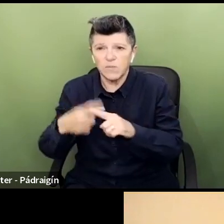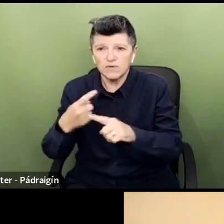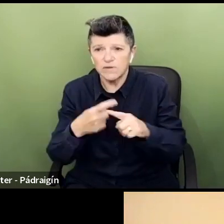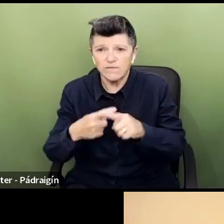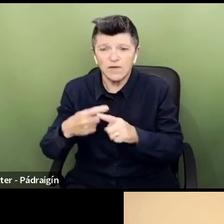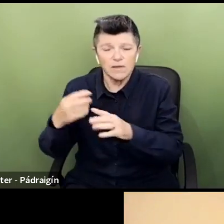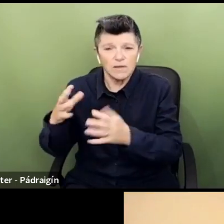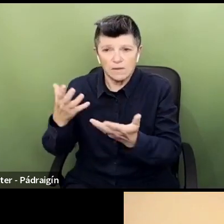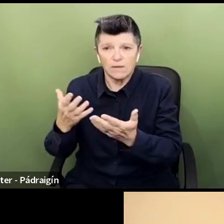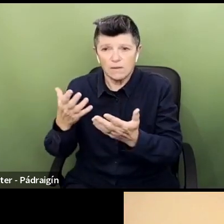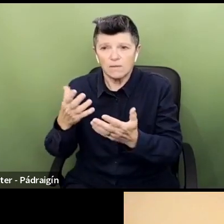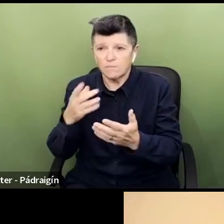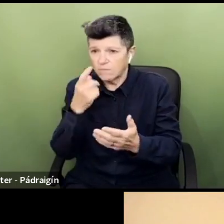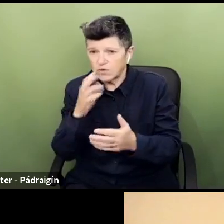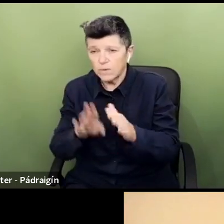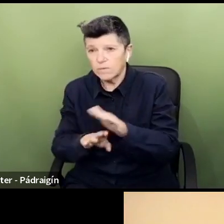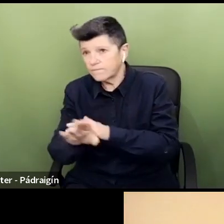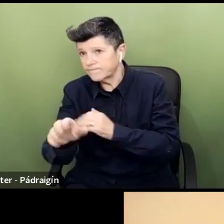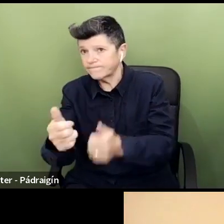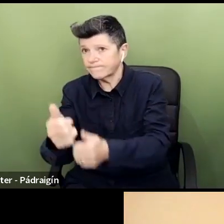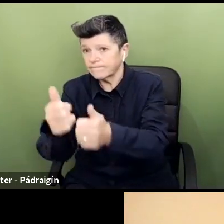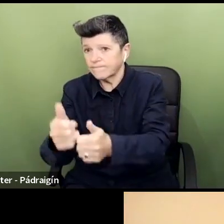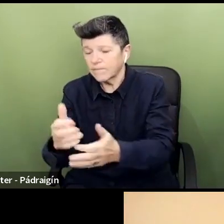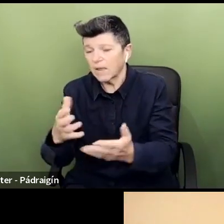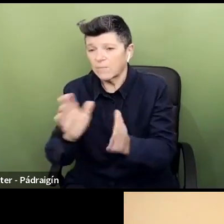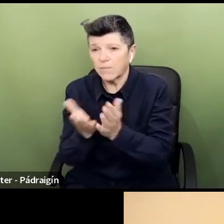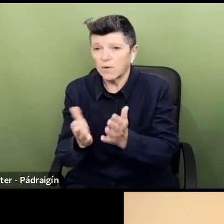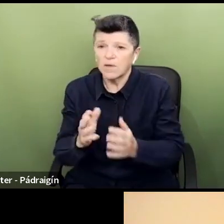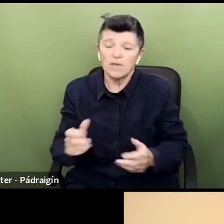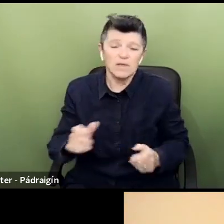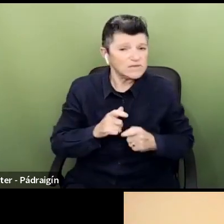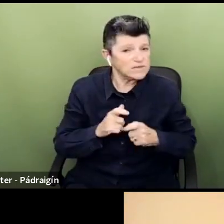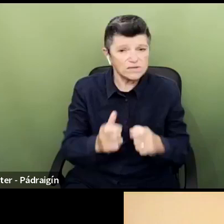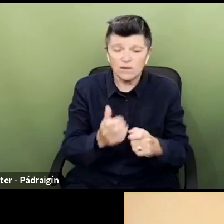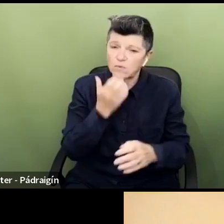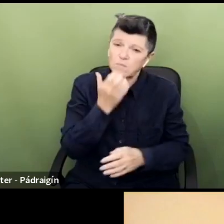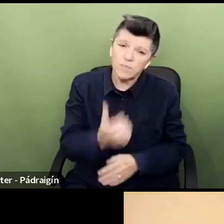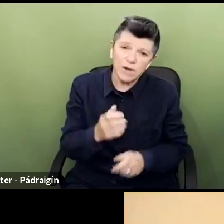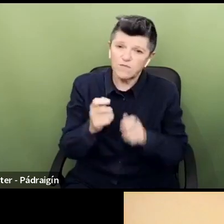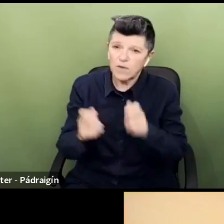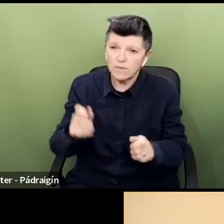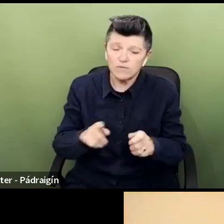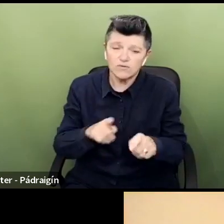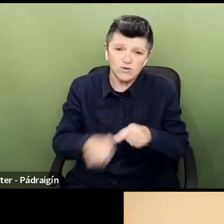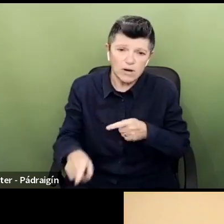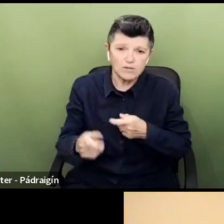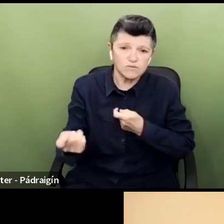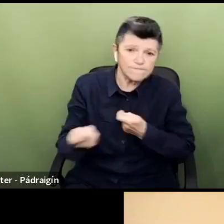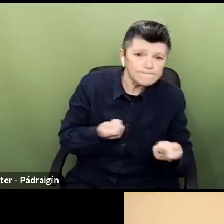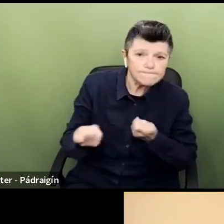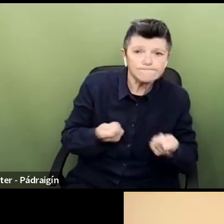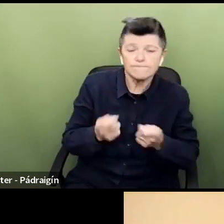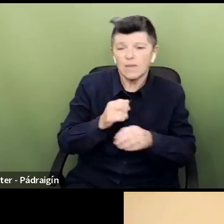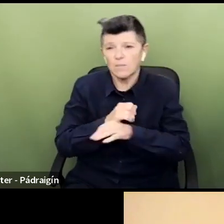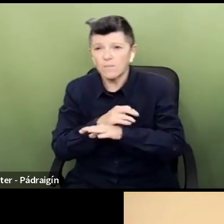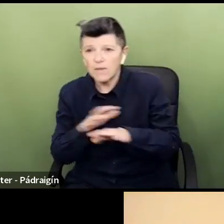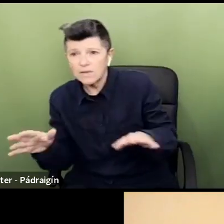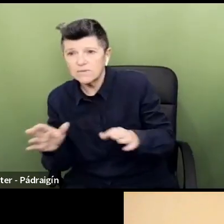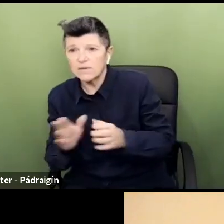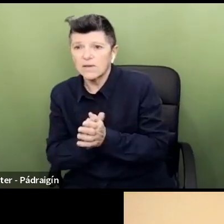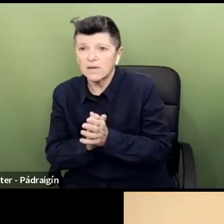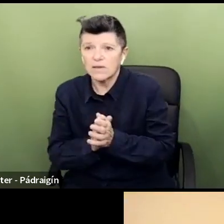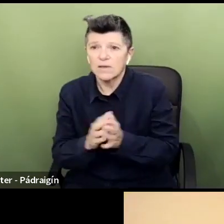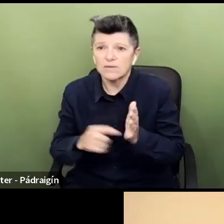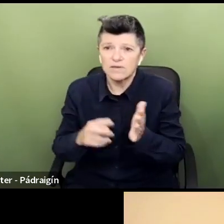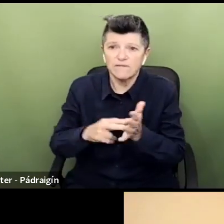in my book. There's still brave people who are trying to run media. TV Rain has been closed. These guys